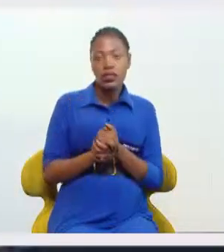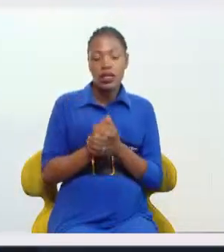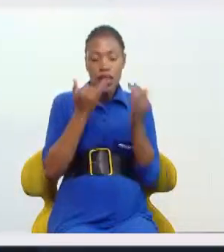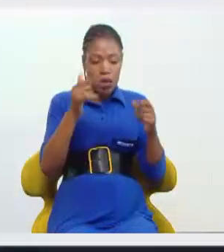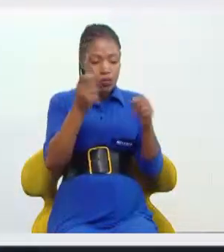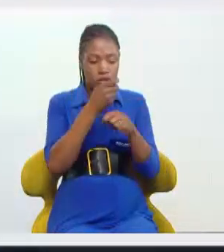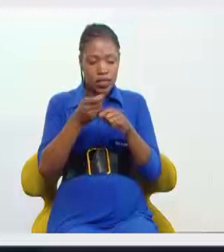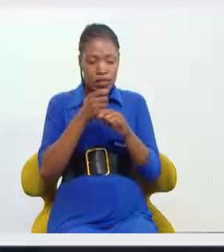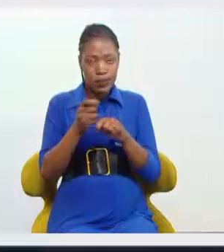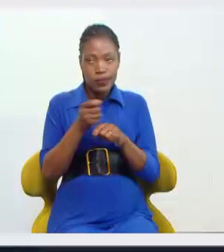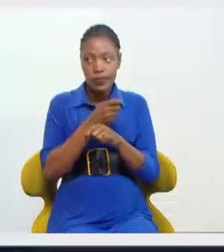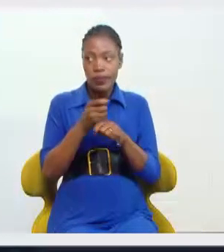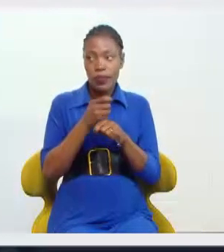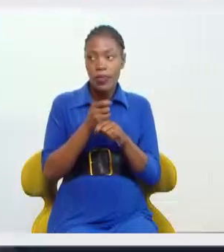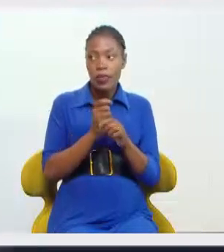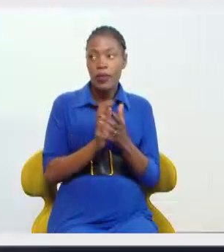coding skills.